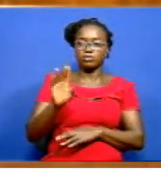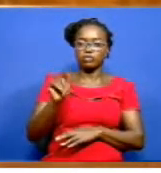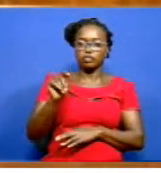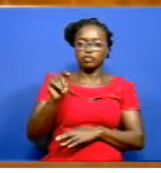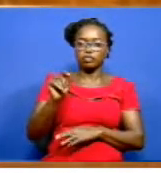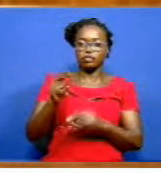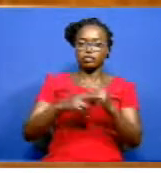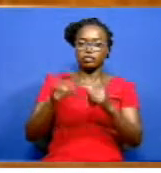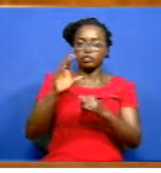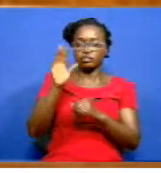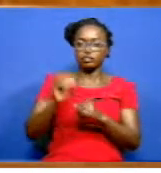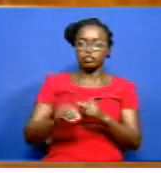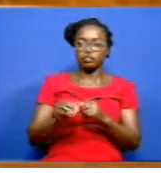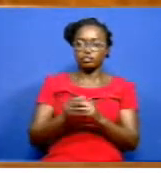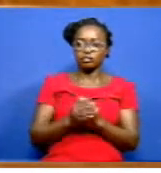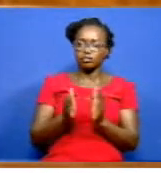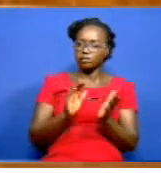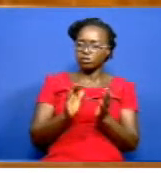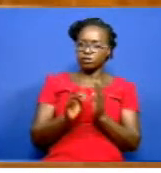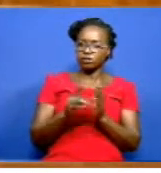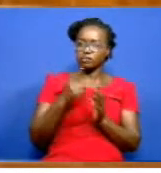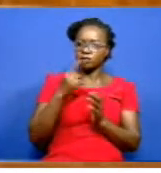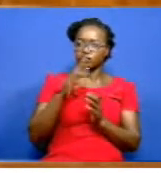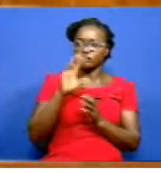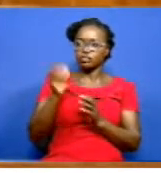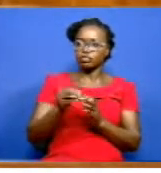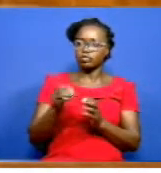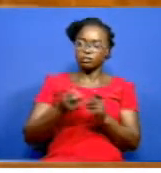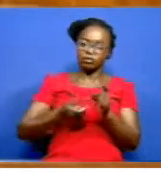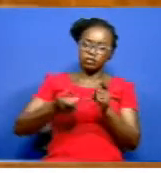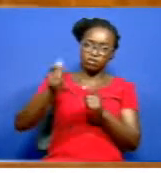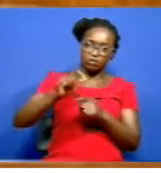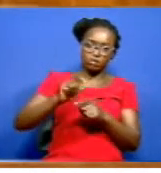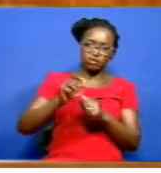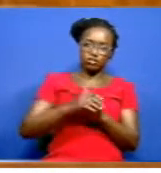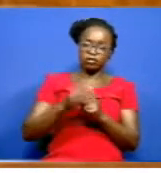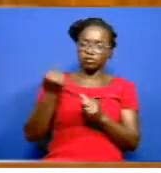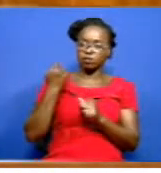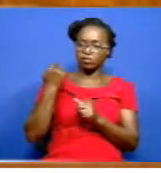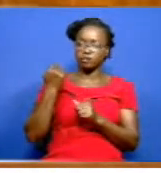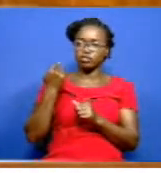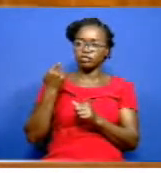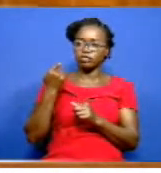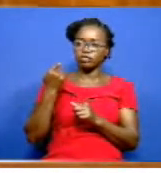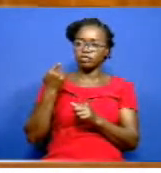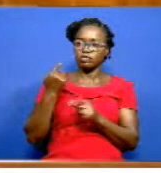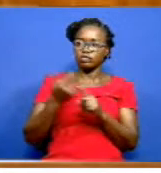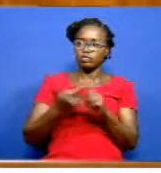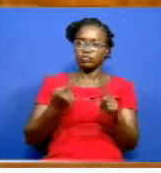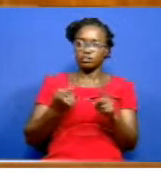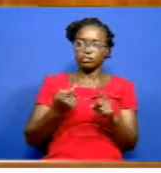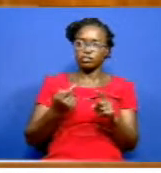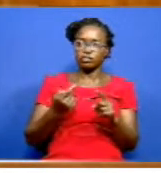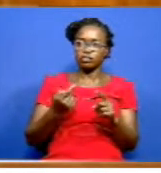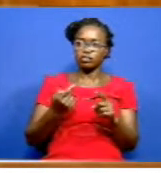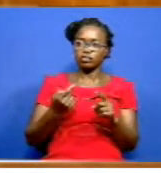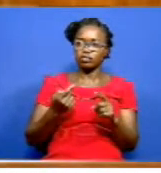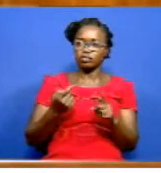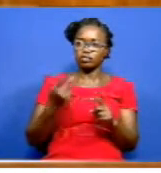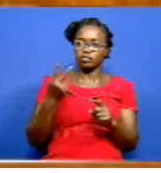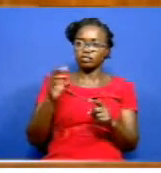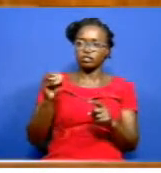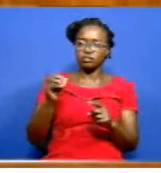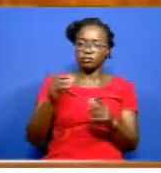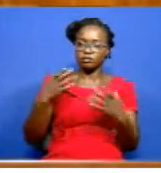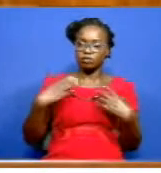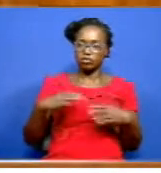4.7%, almost 100% rise. Yesterday, out of a test of 200 people, as